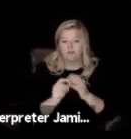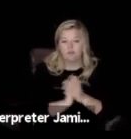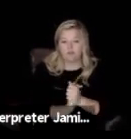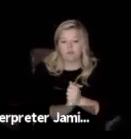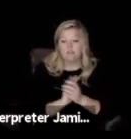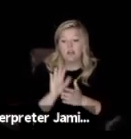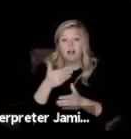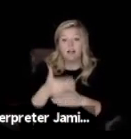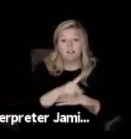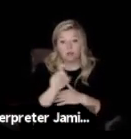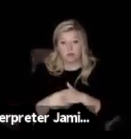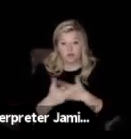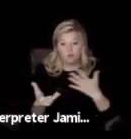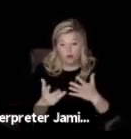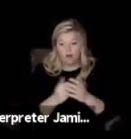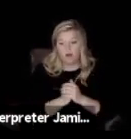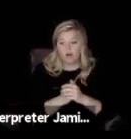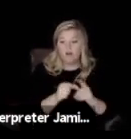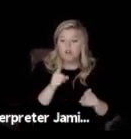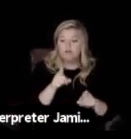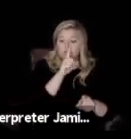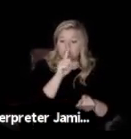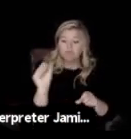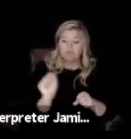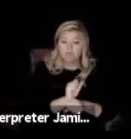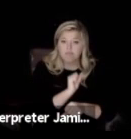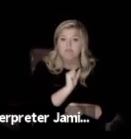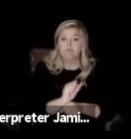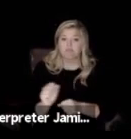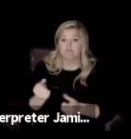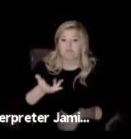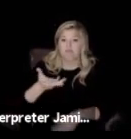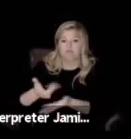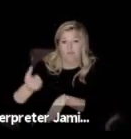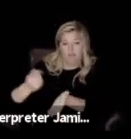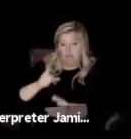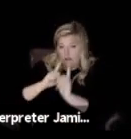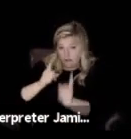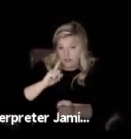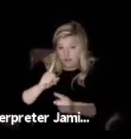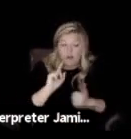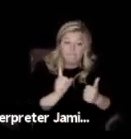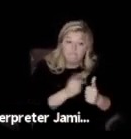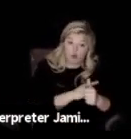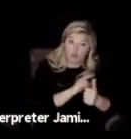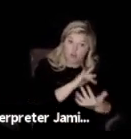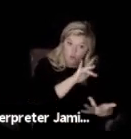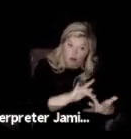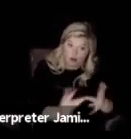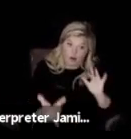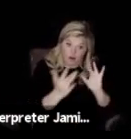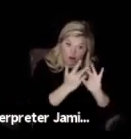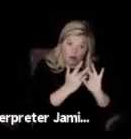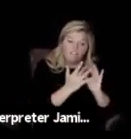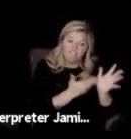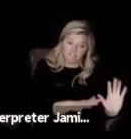is, have you had actual conversations? So the first step is, have you been approached? The next piece is, have